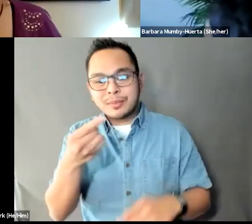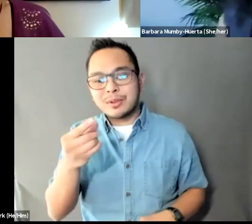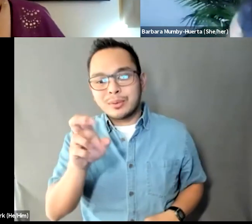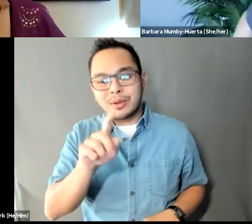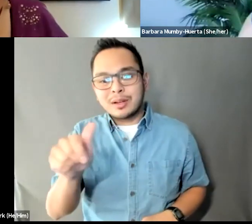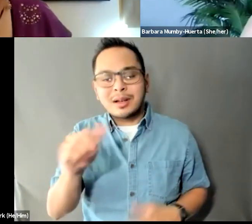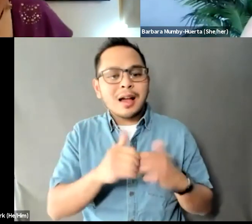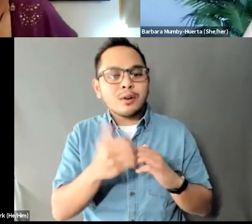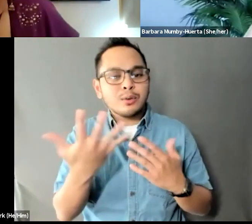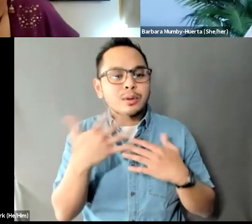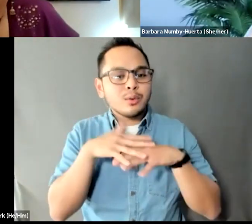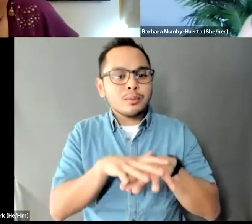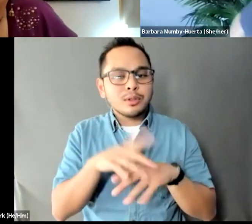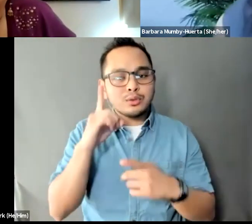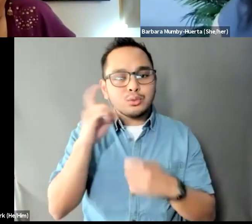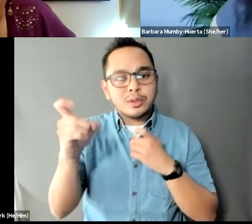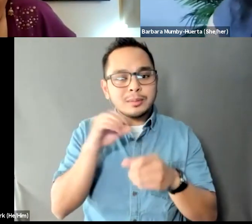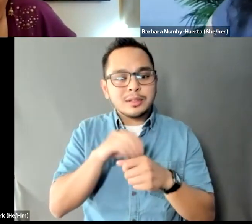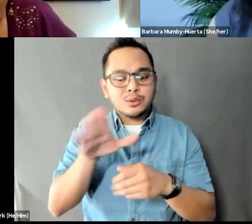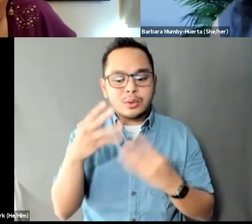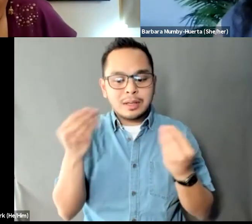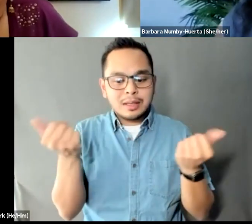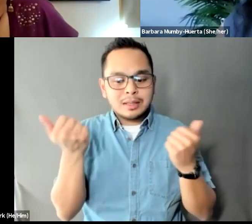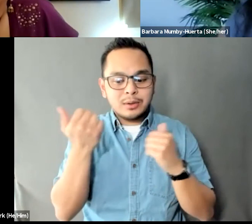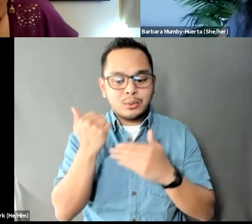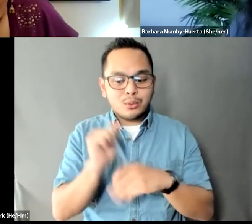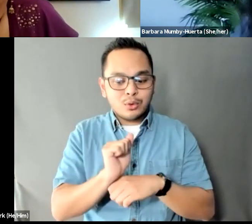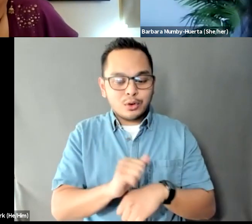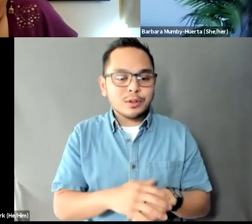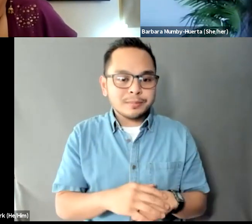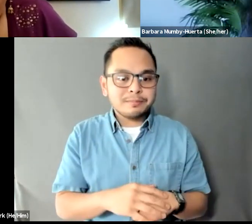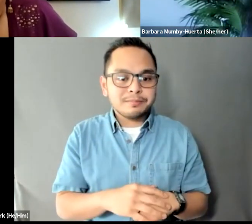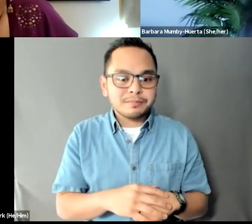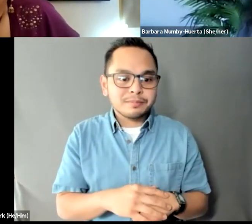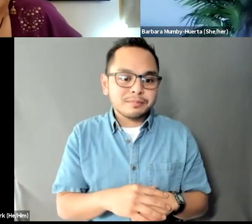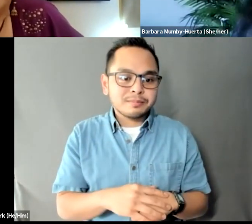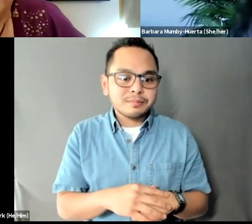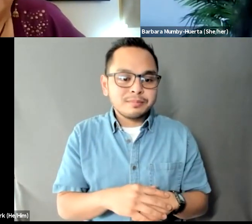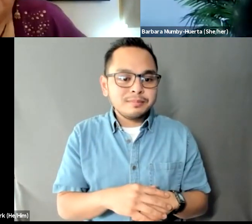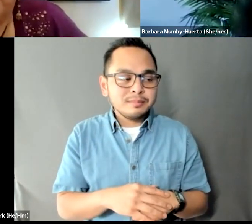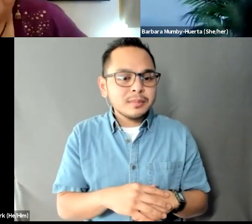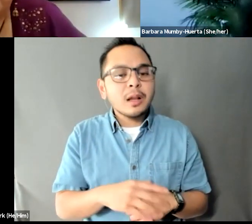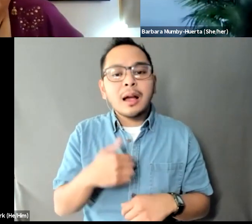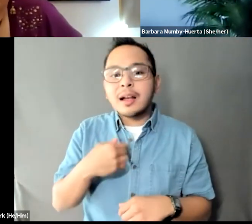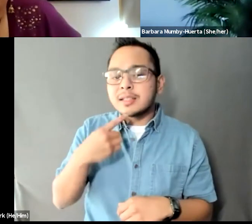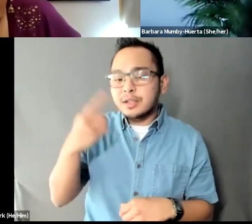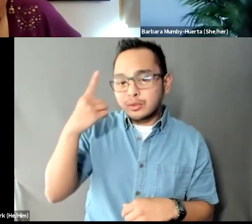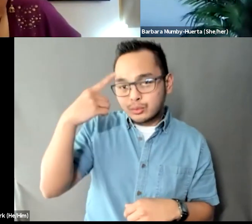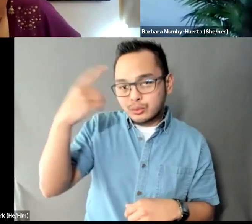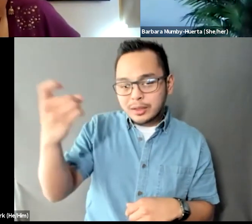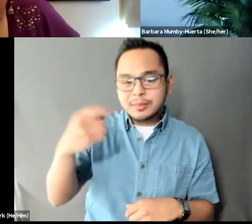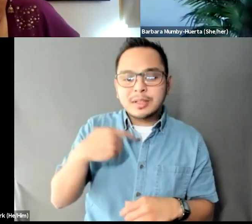you incorporate dreams into your healing work? Or did you mention that earlier? When I say dreams, I'm talking